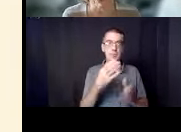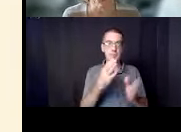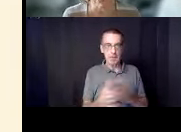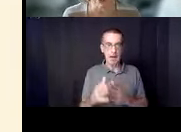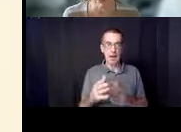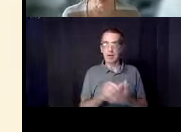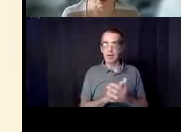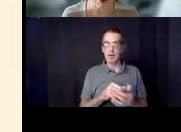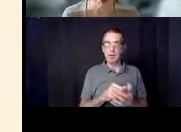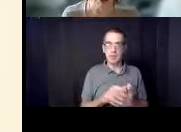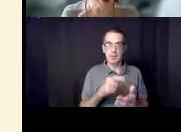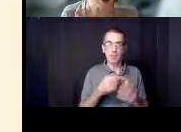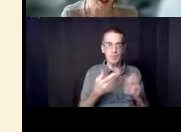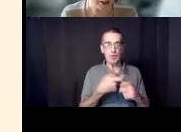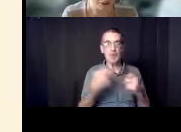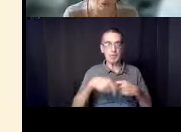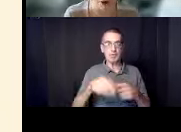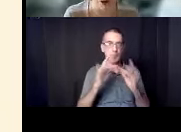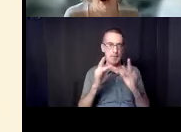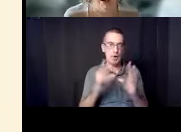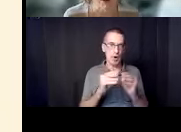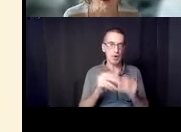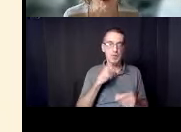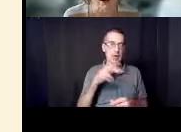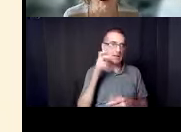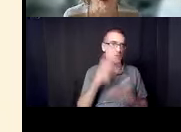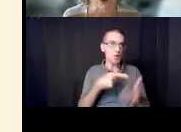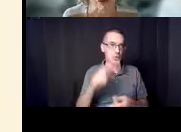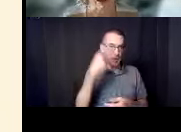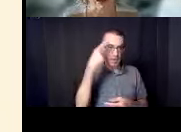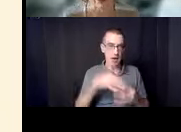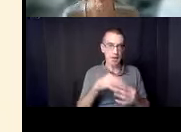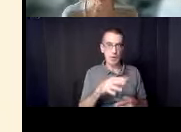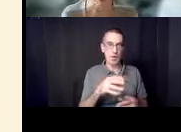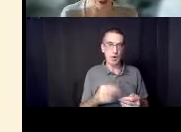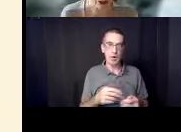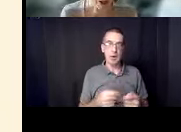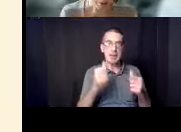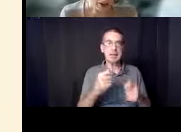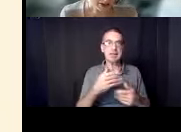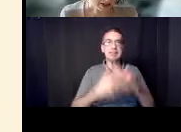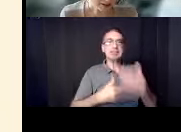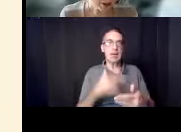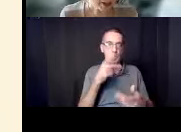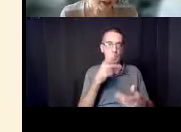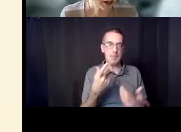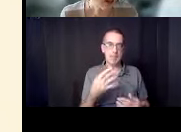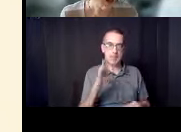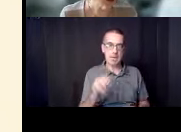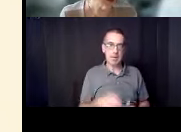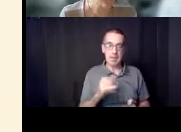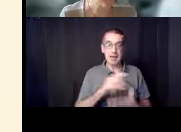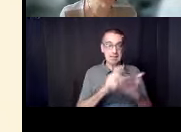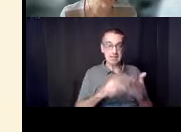take as a result of today's webinar. So you can kind of be listening for what you think your immediate next step will be. But as I said, by